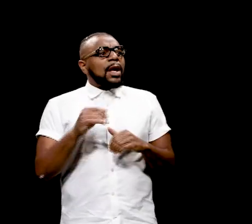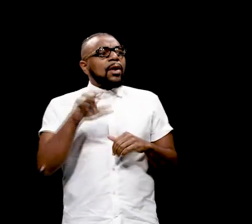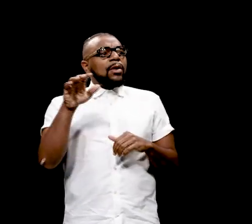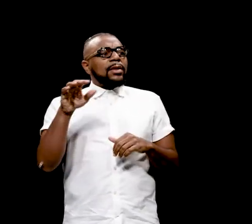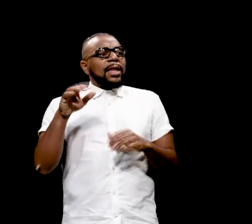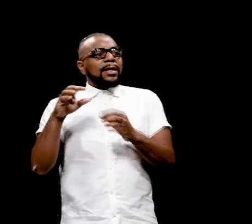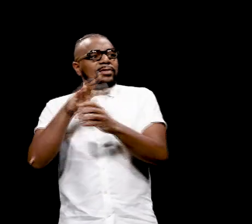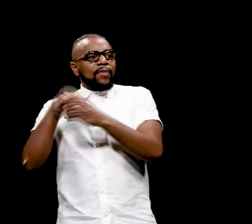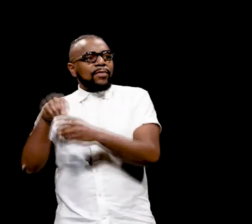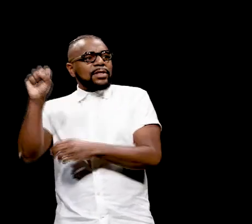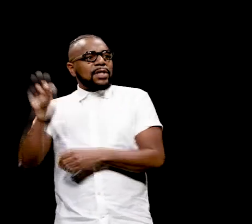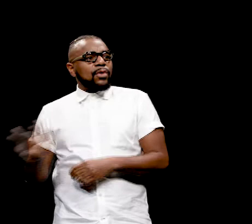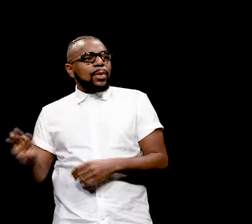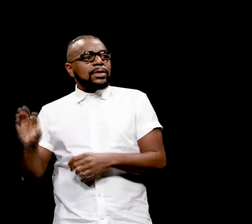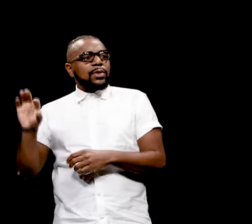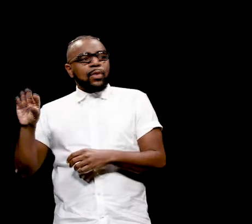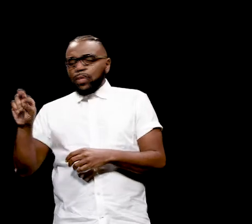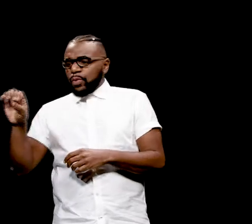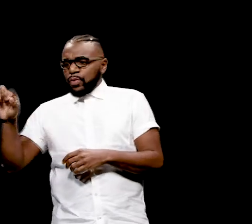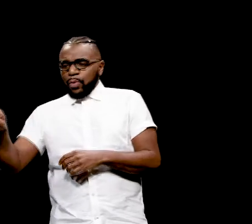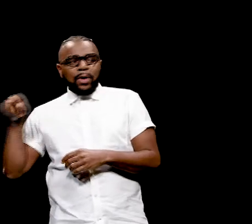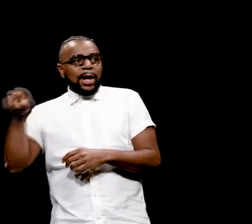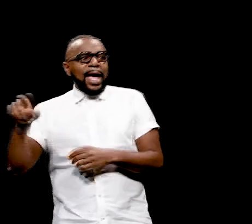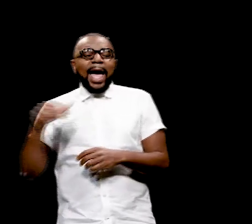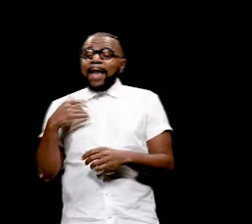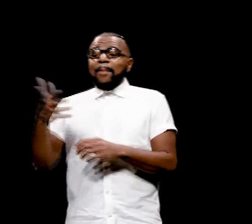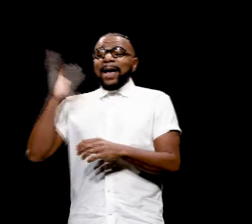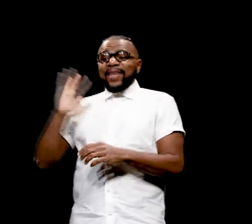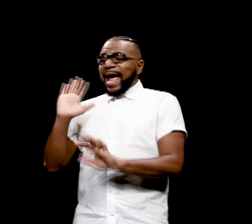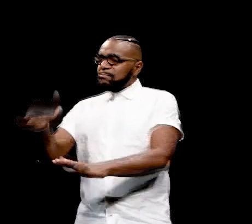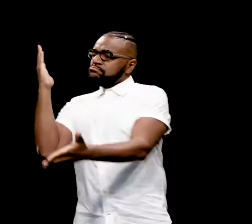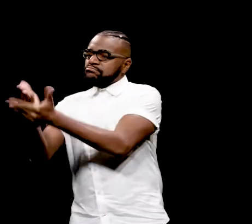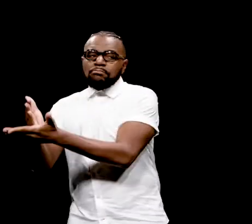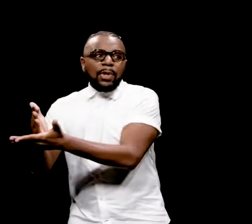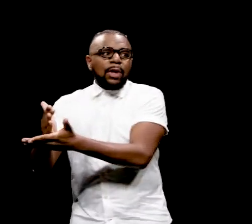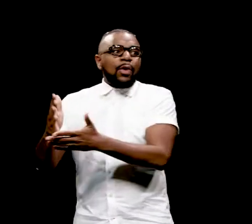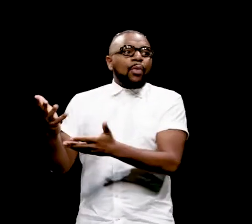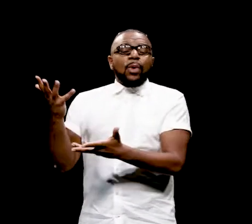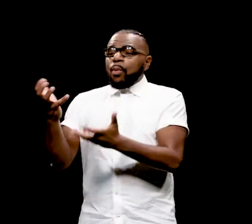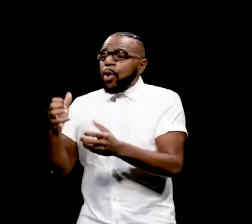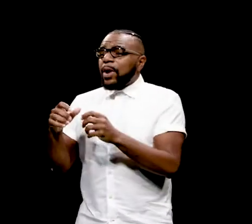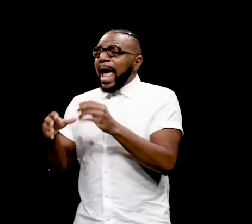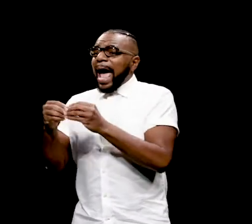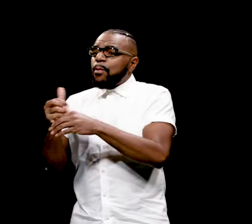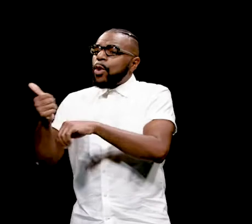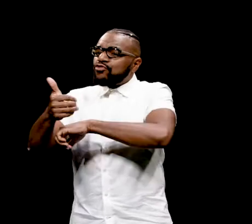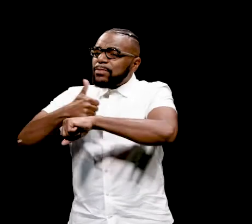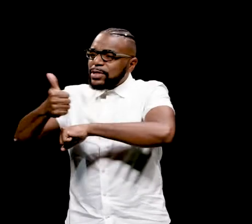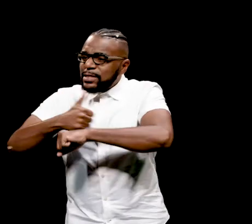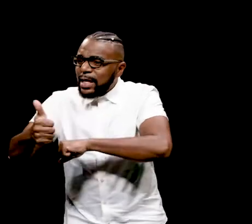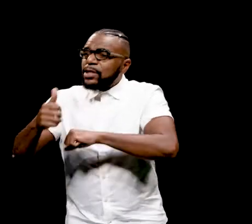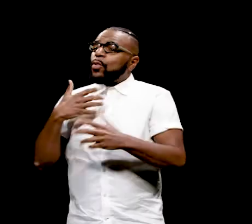Southwest Corridor. I put the gauntlet down early and I said, we are not going to contribute to the transportation needs until we have the